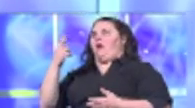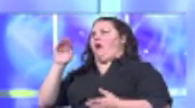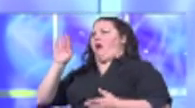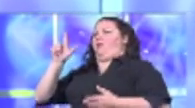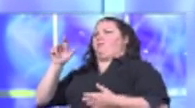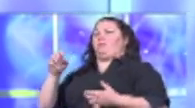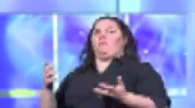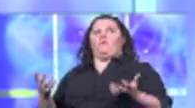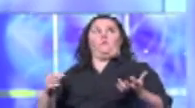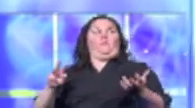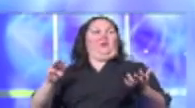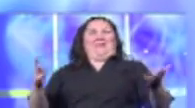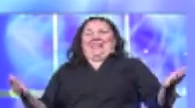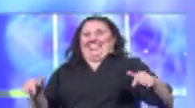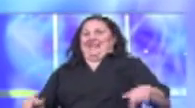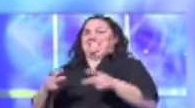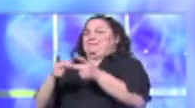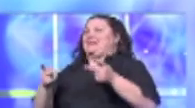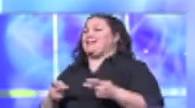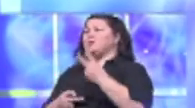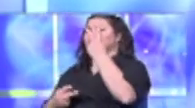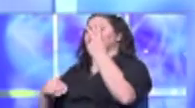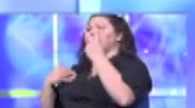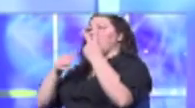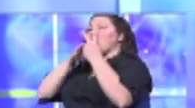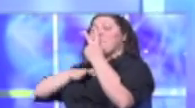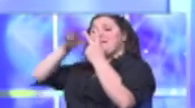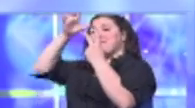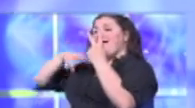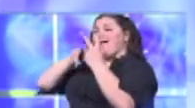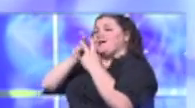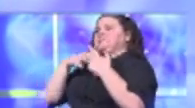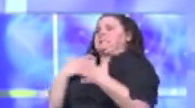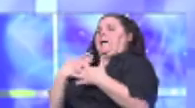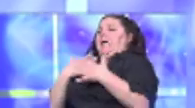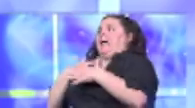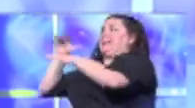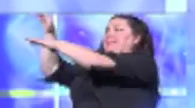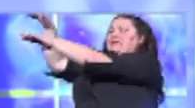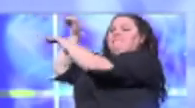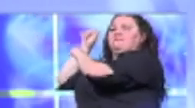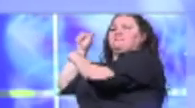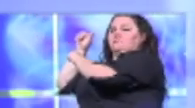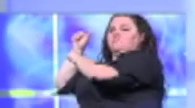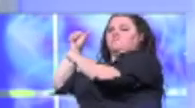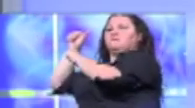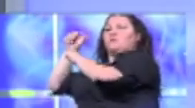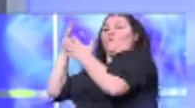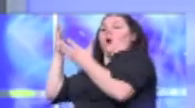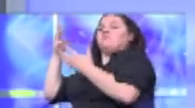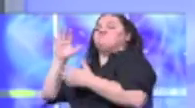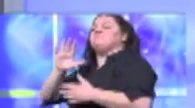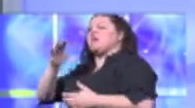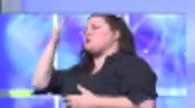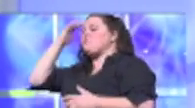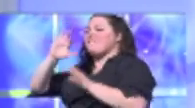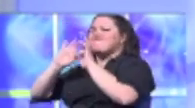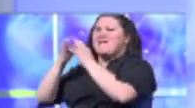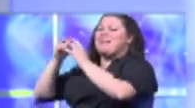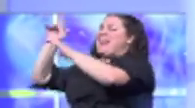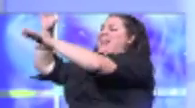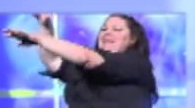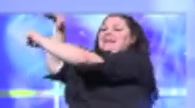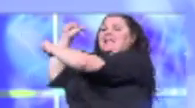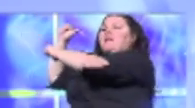started 65 years ago with two young people scared out of their minds, leaving behind what they knew to pursue